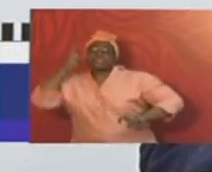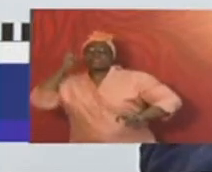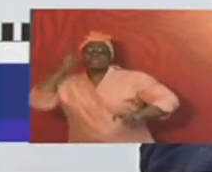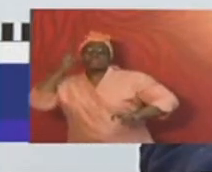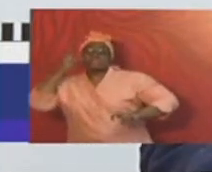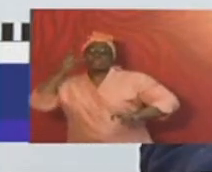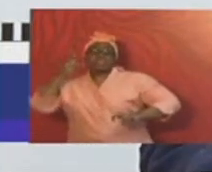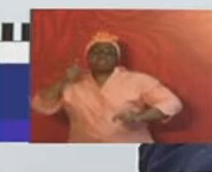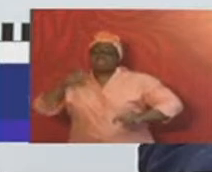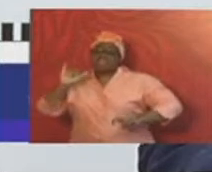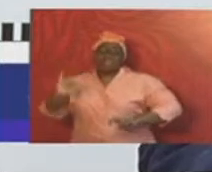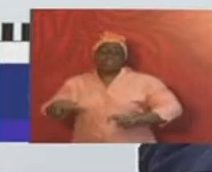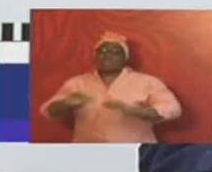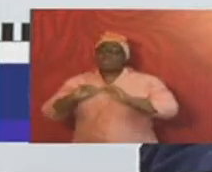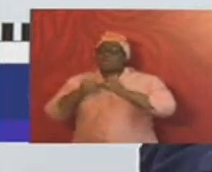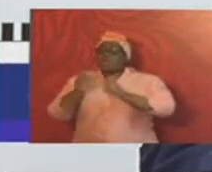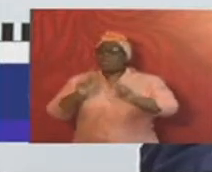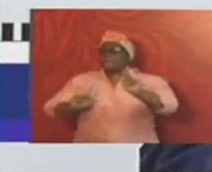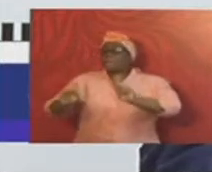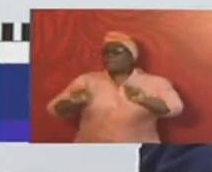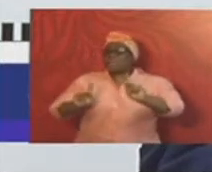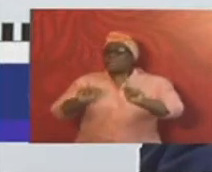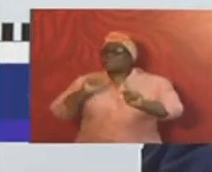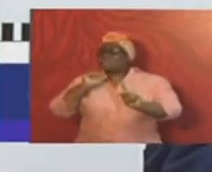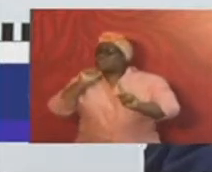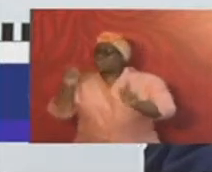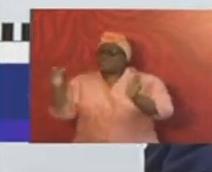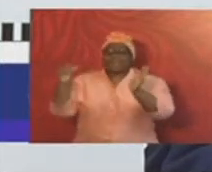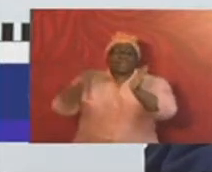At an earlier press conference,